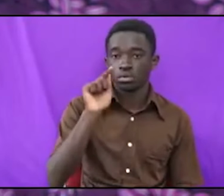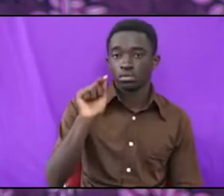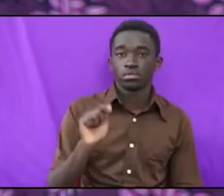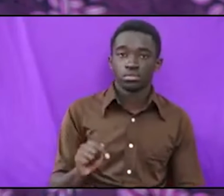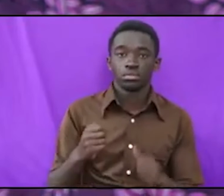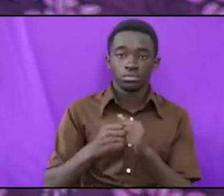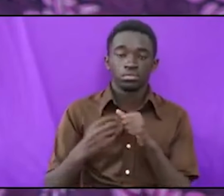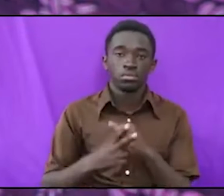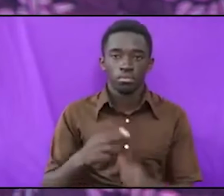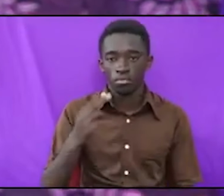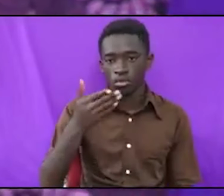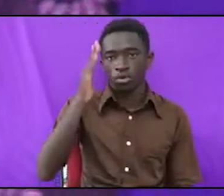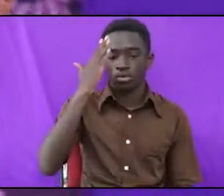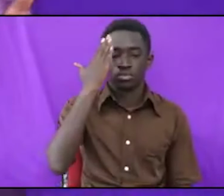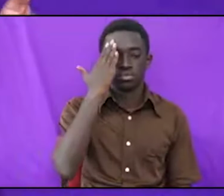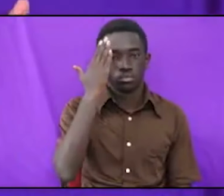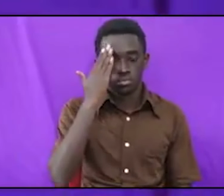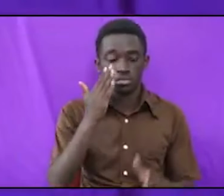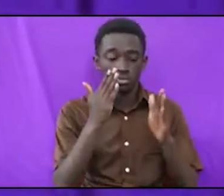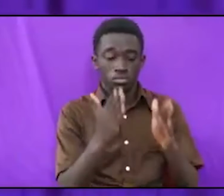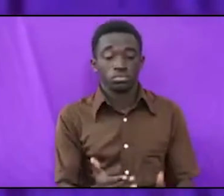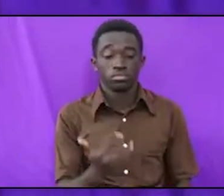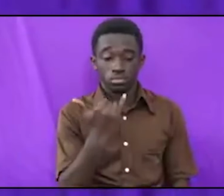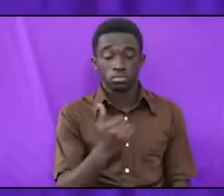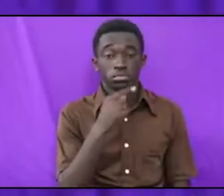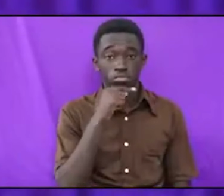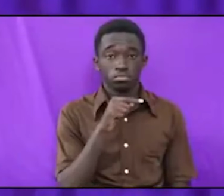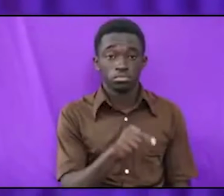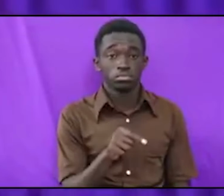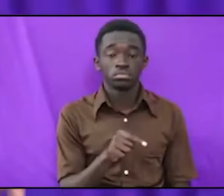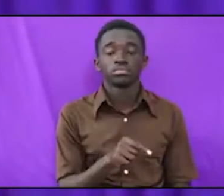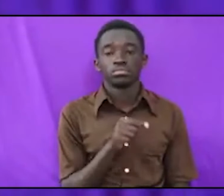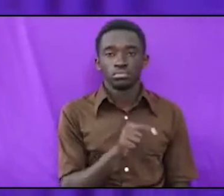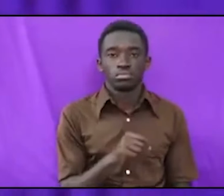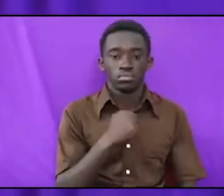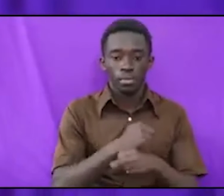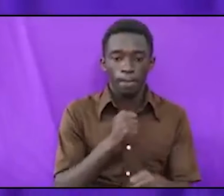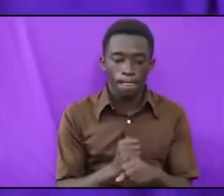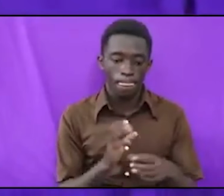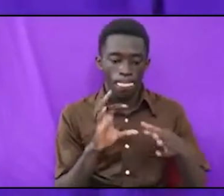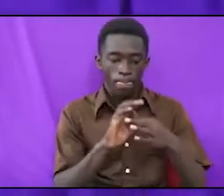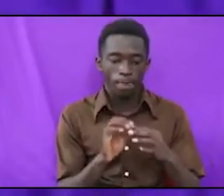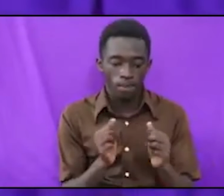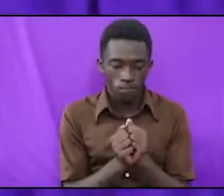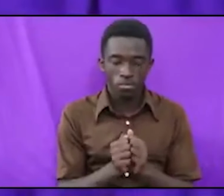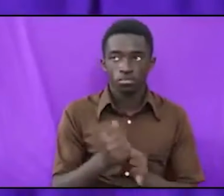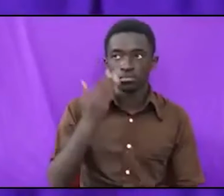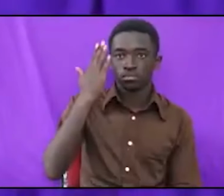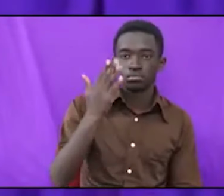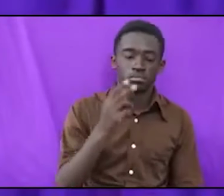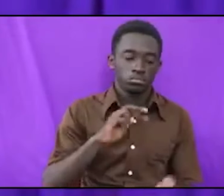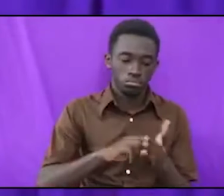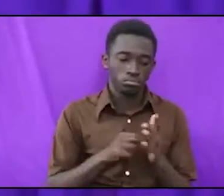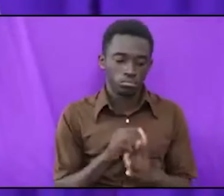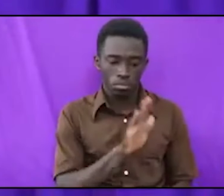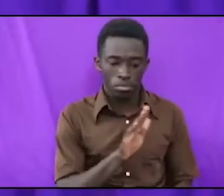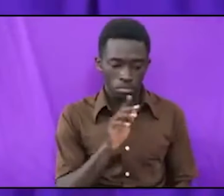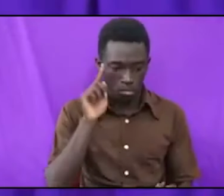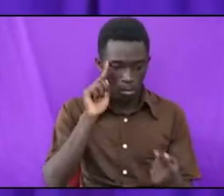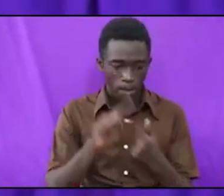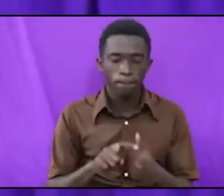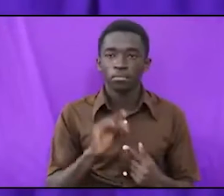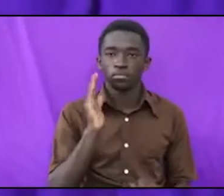that this young man have aligned themselves to me and are going to live for my purpose. And so he knew what they